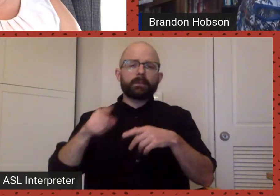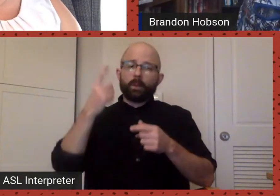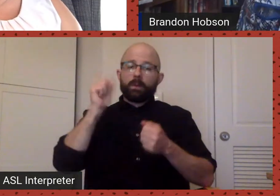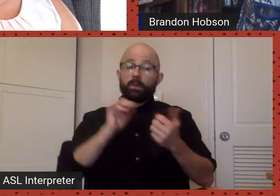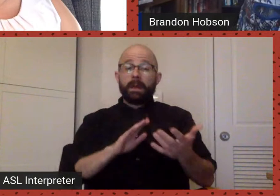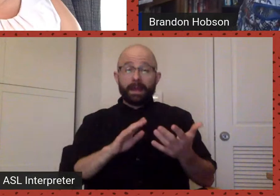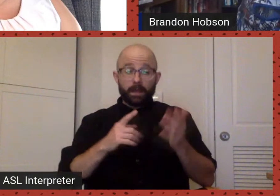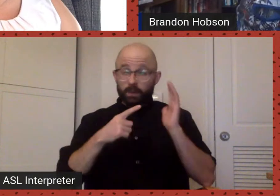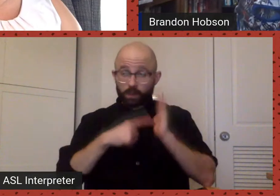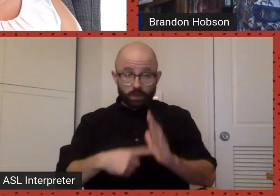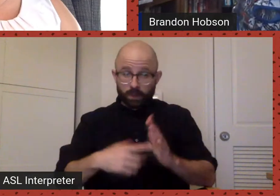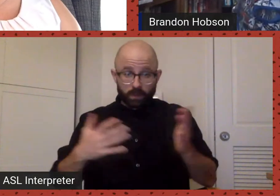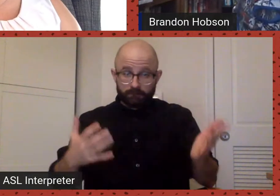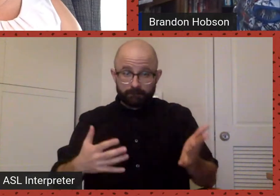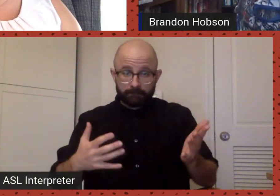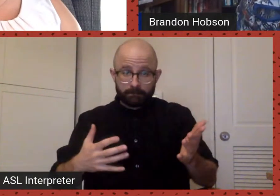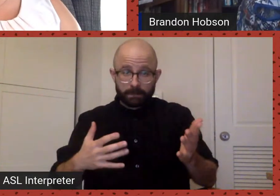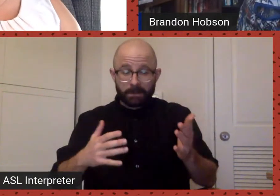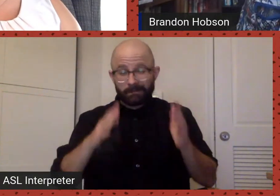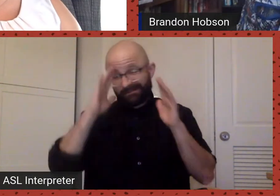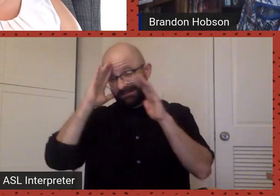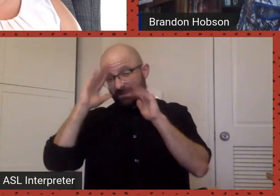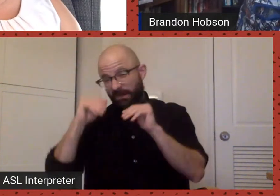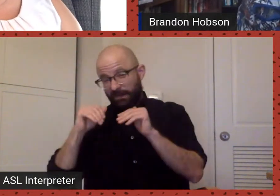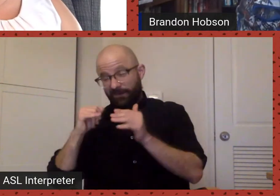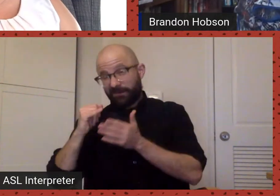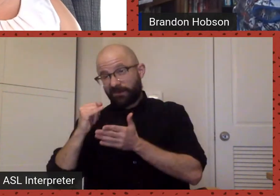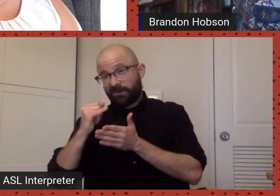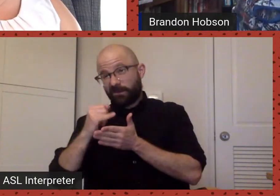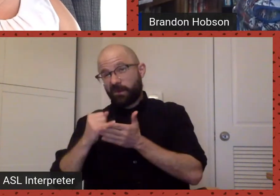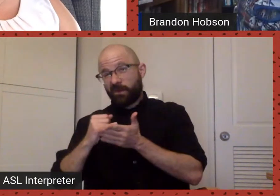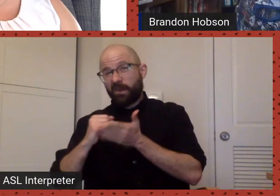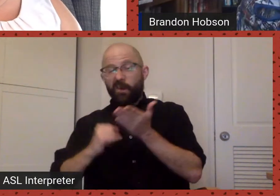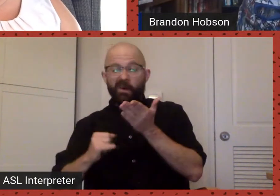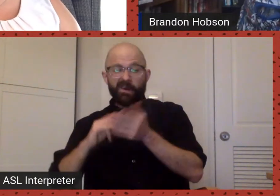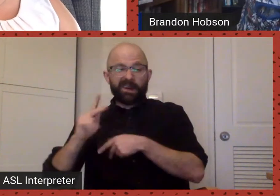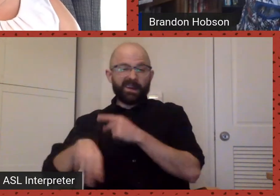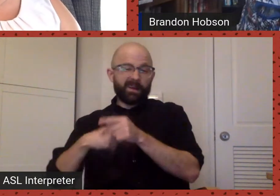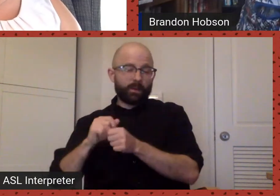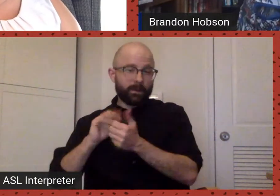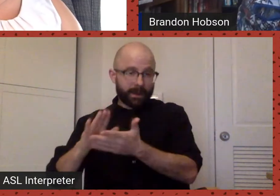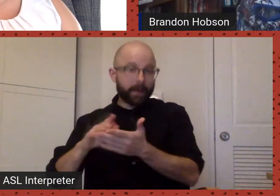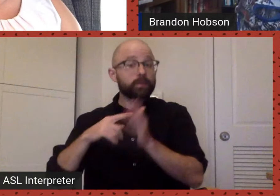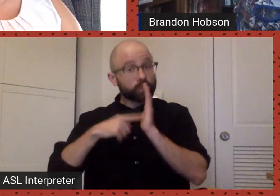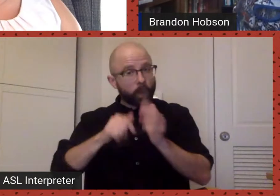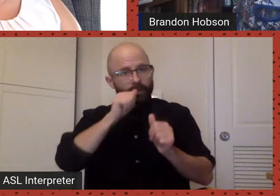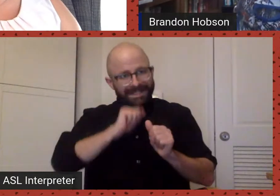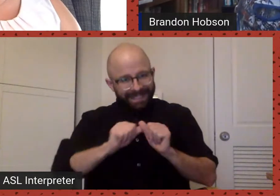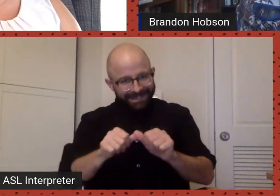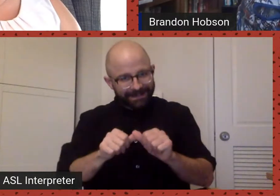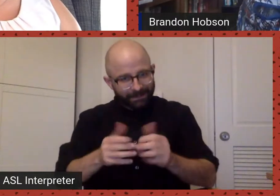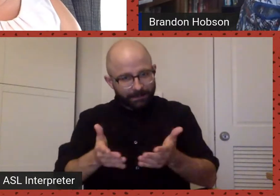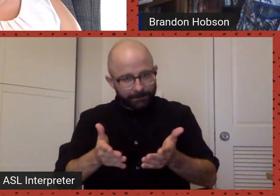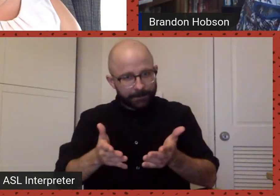showing, hopefully in an artful way, resilience and coming out of